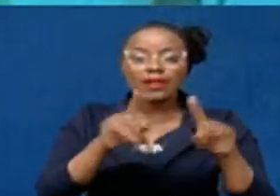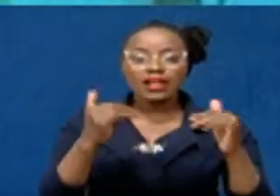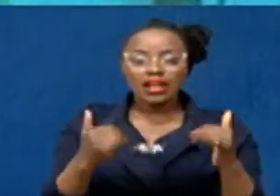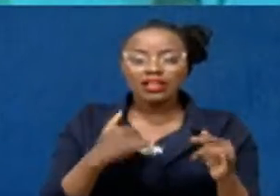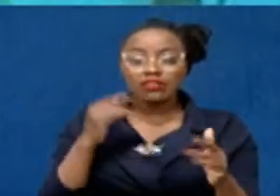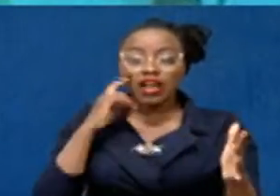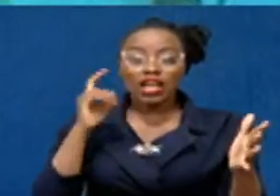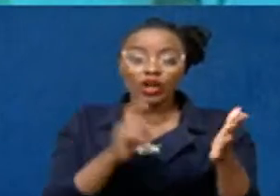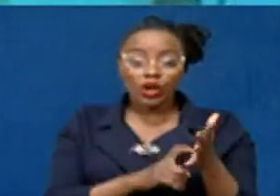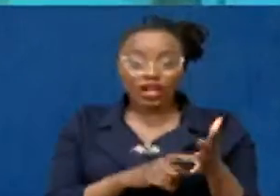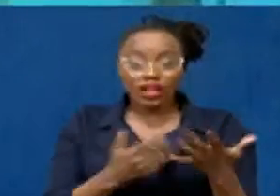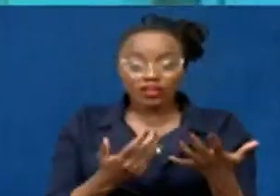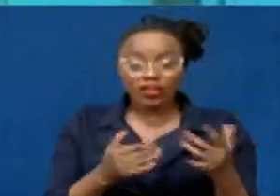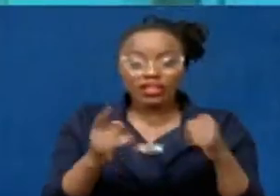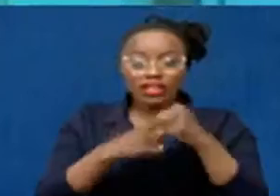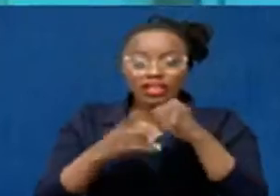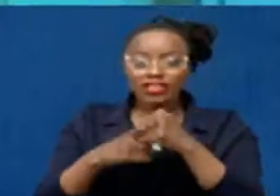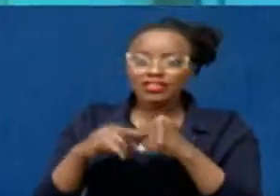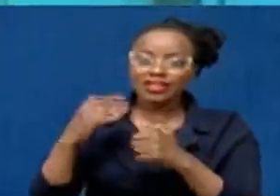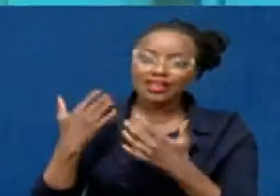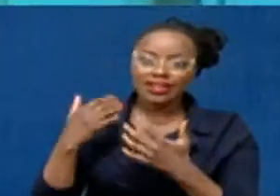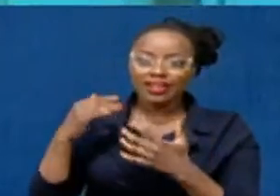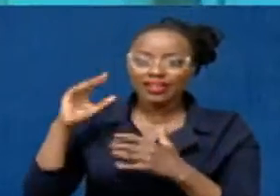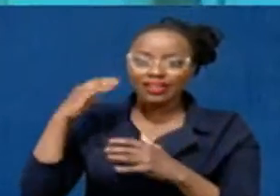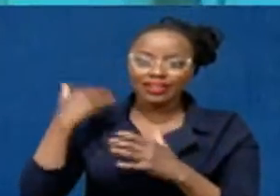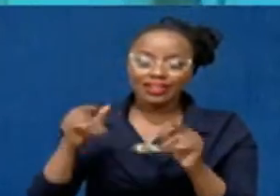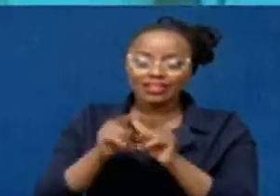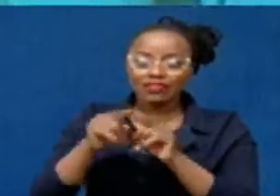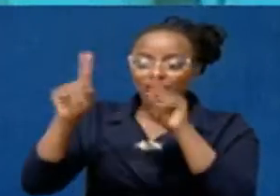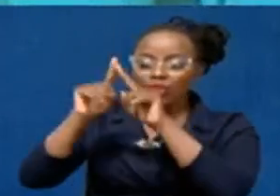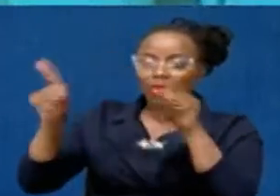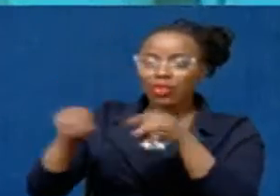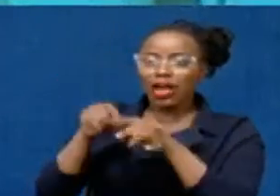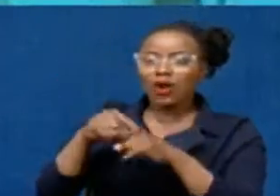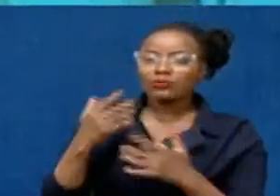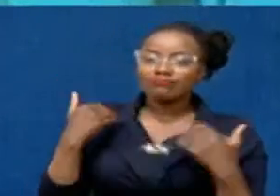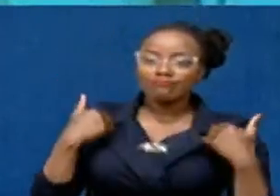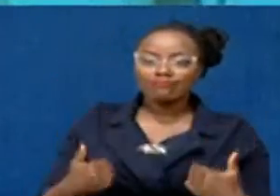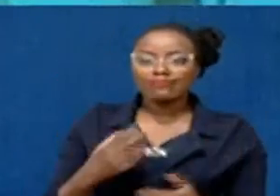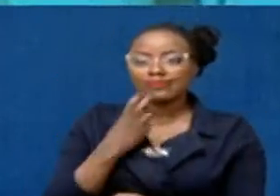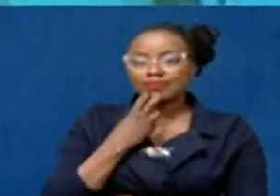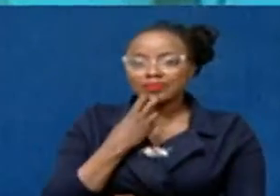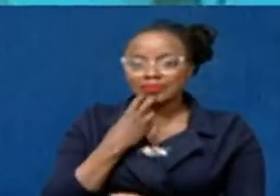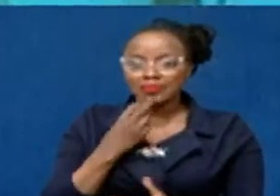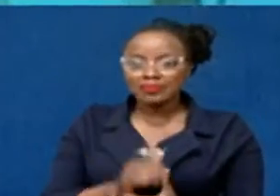me acknowledge the sixth gangster at the bottom of your screen, Njoki Shege.